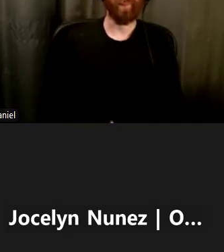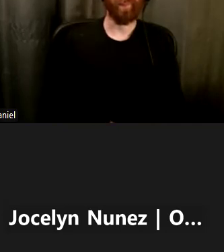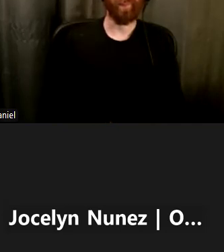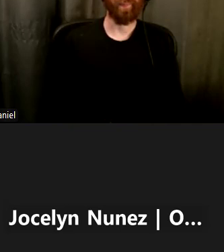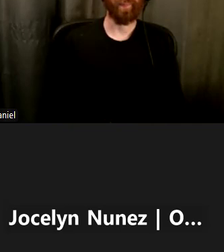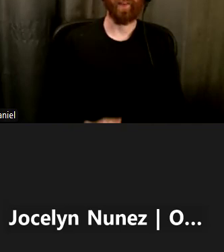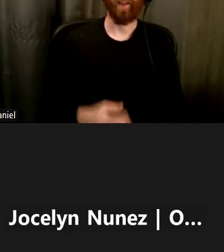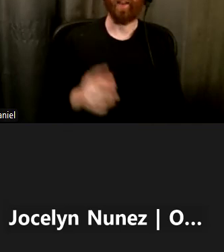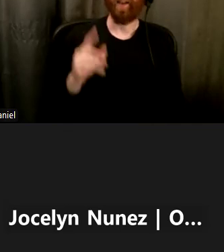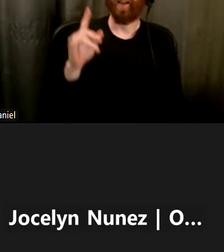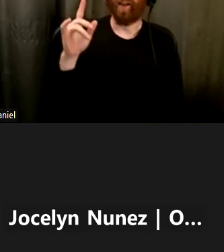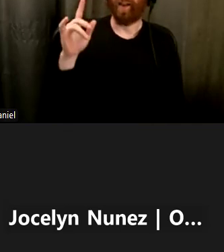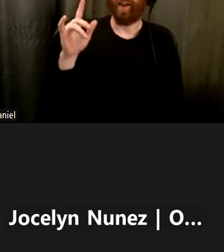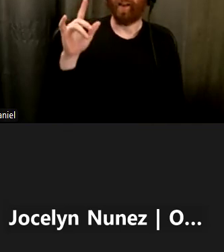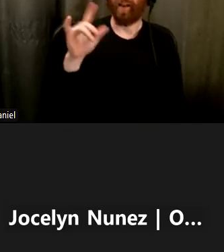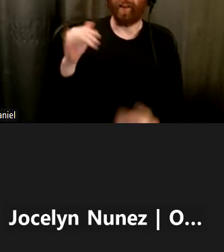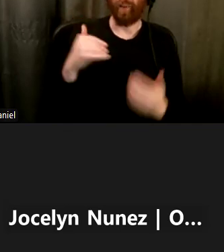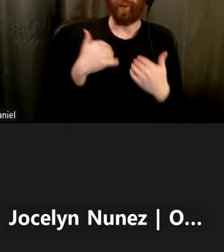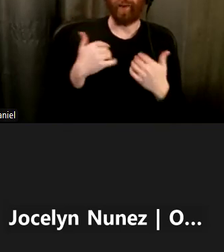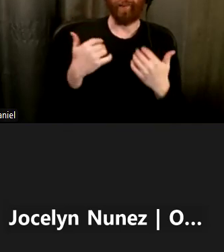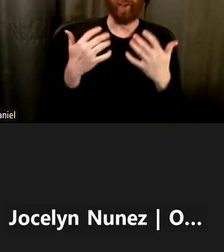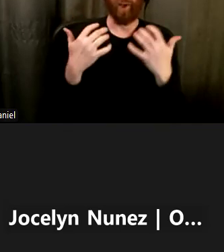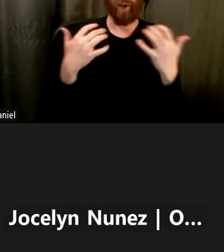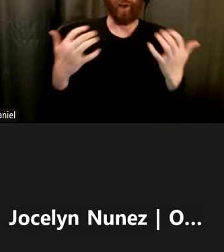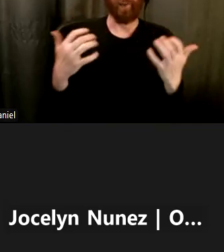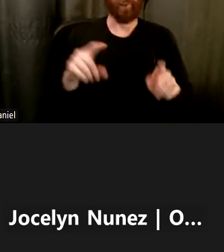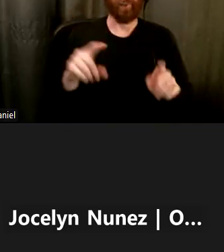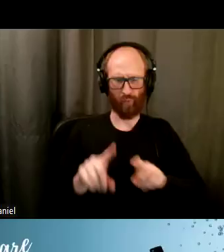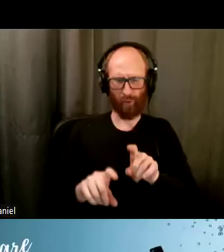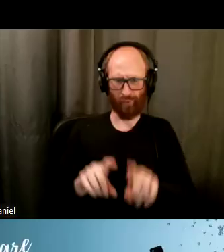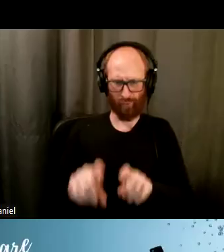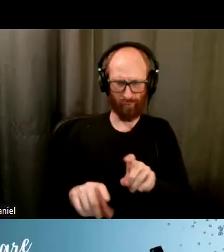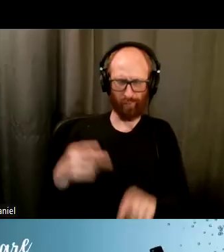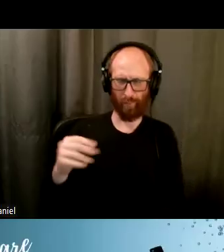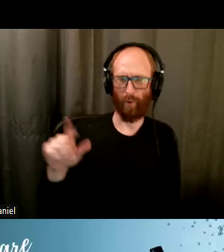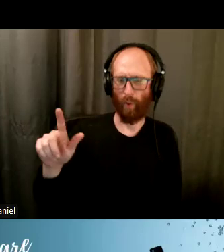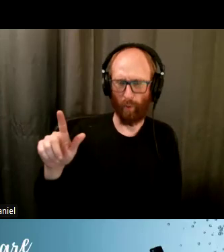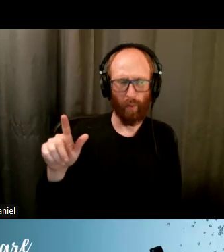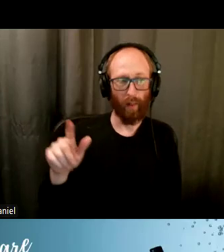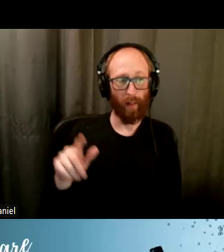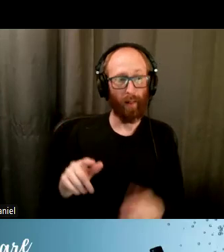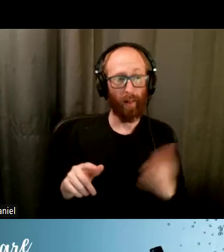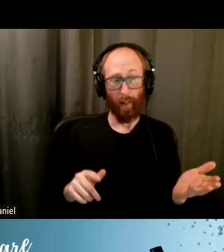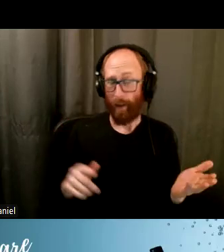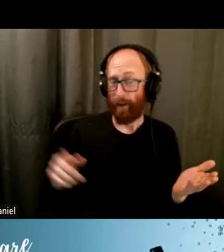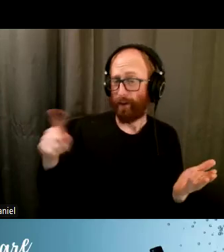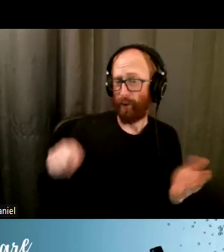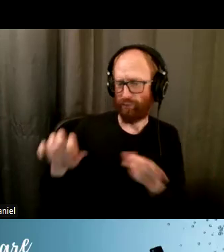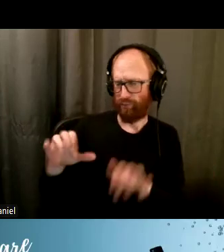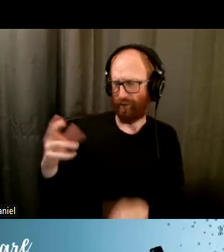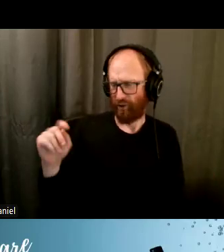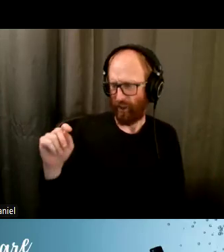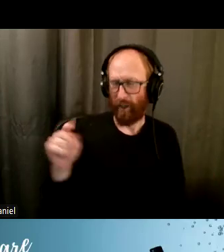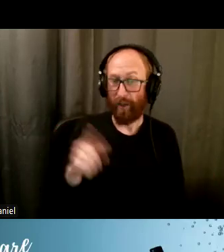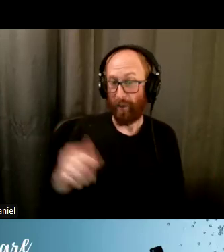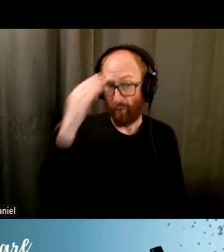And it looks like we do have an audience polling question. Just a little preview. If you can tell us in the chat, do you know what the